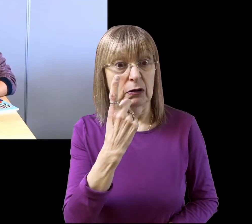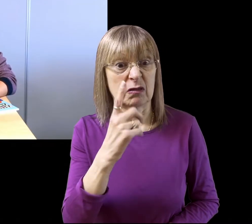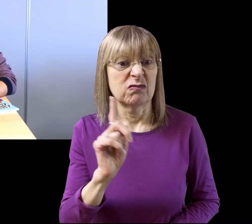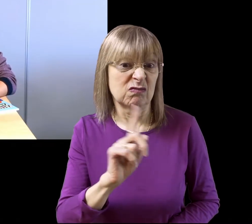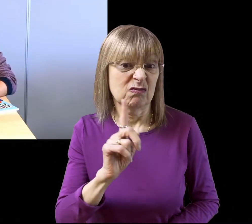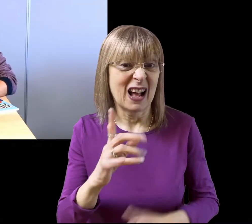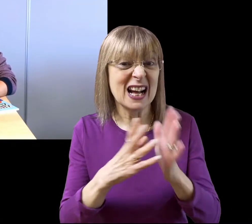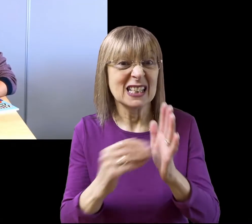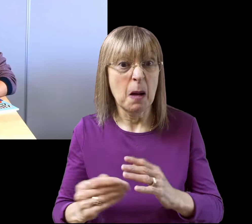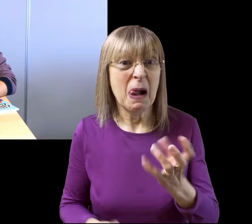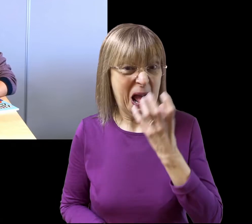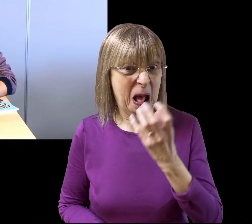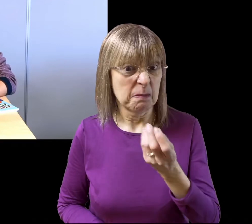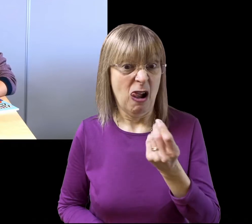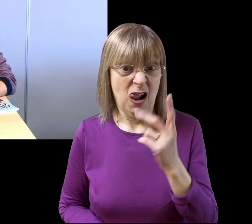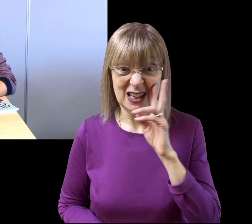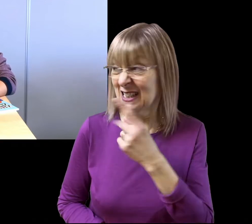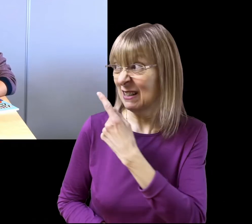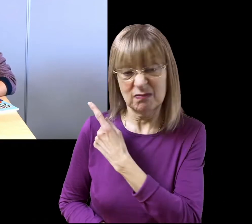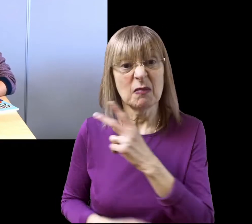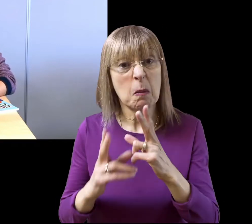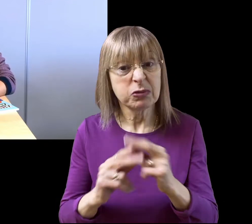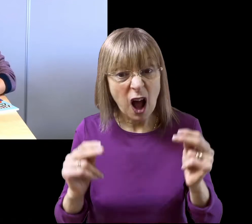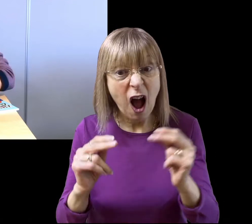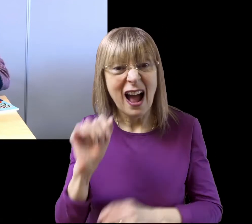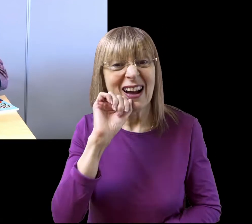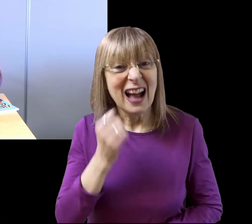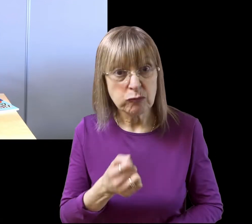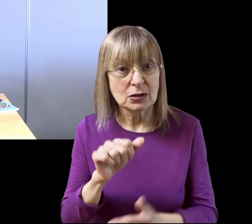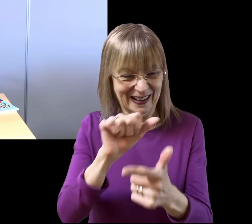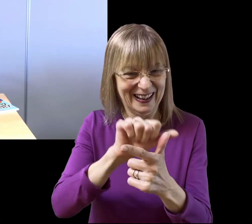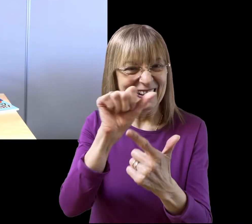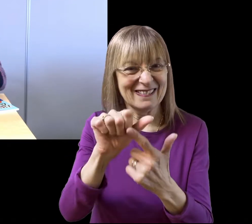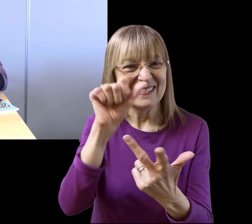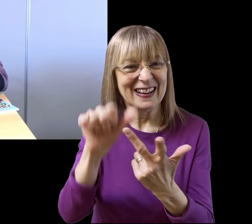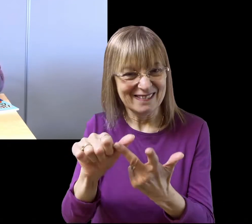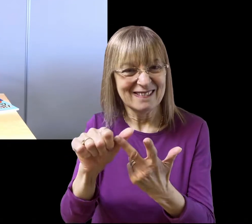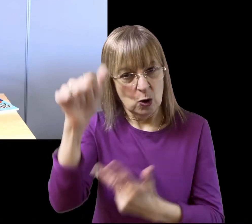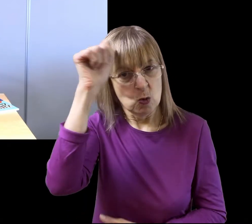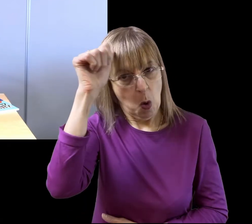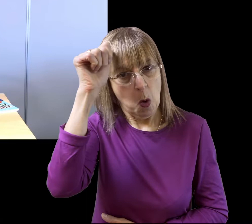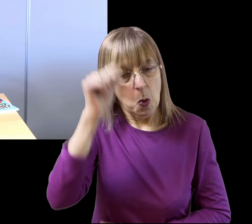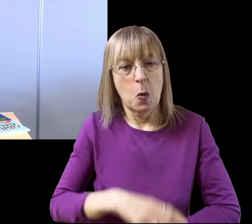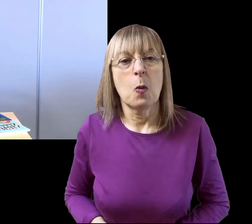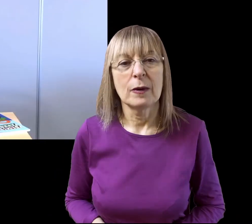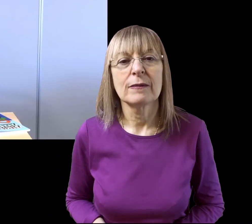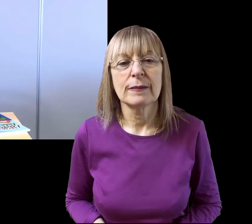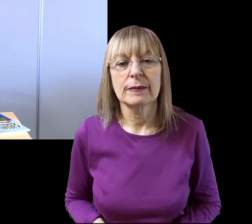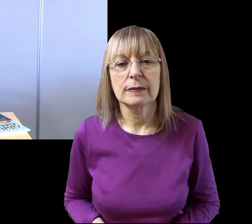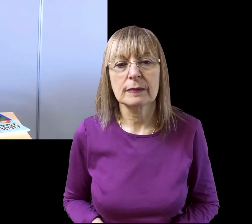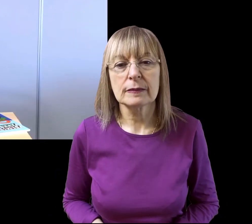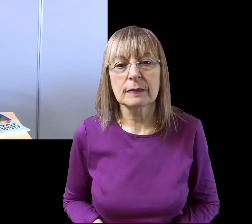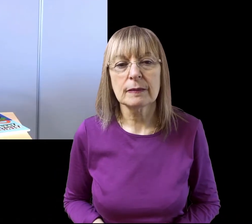for example, one order that you could place these in is apple, banana, carrot. So there's just